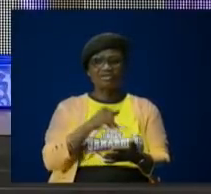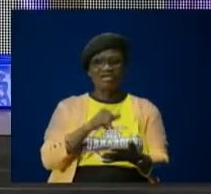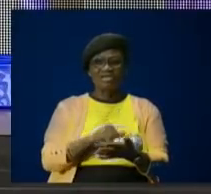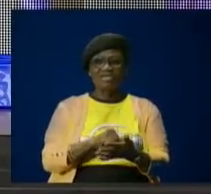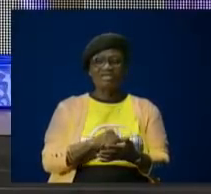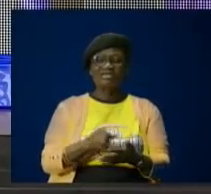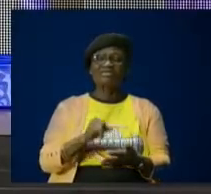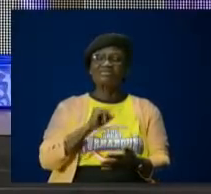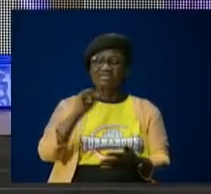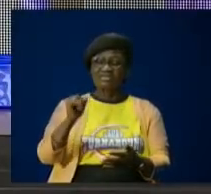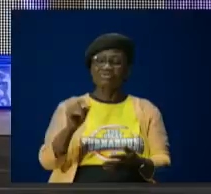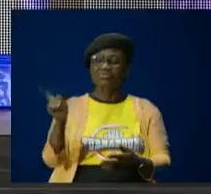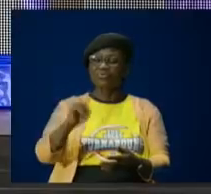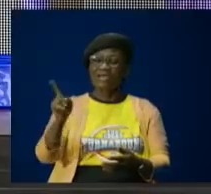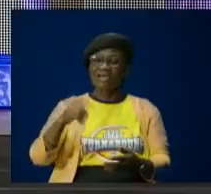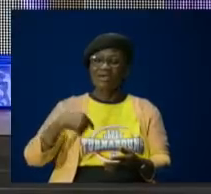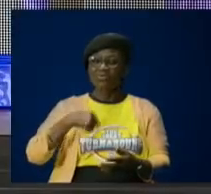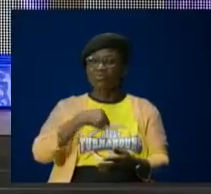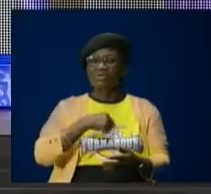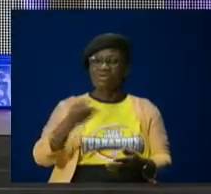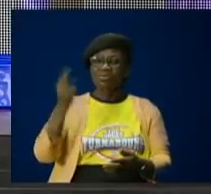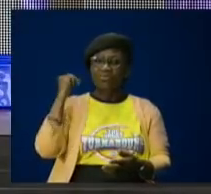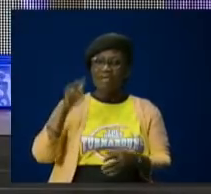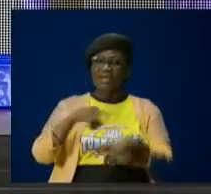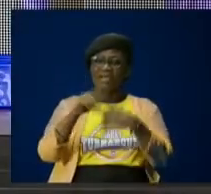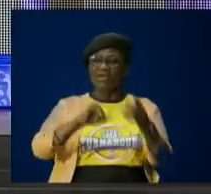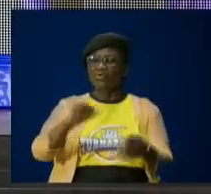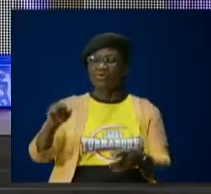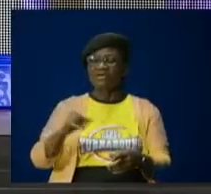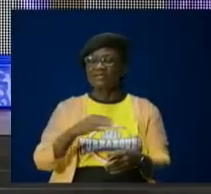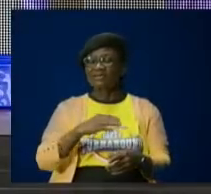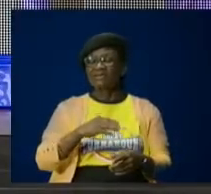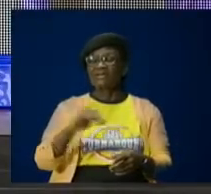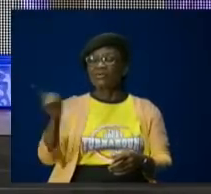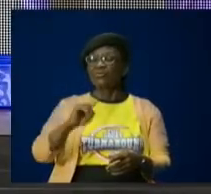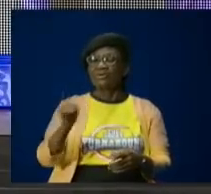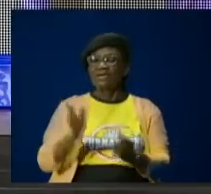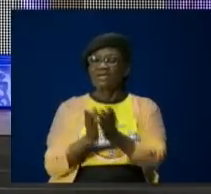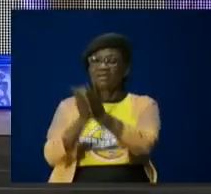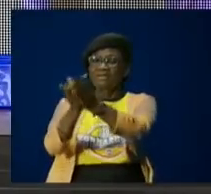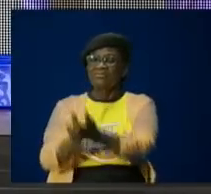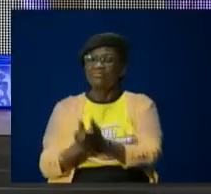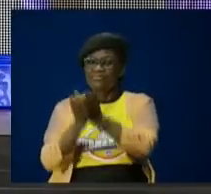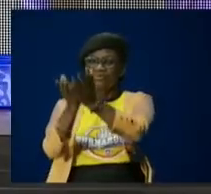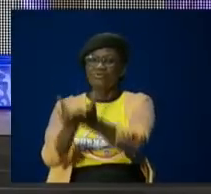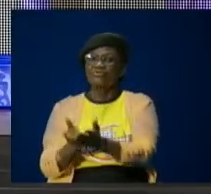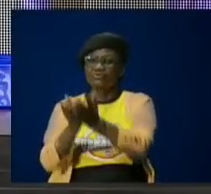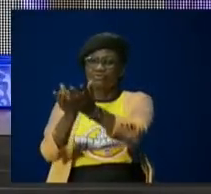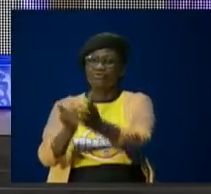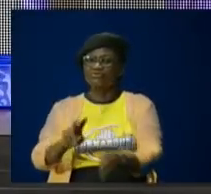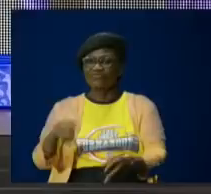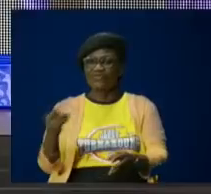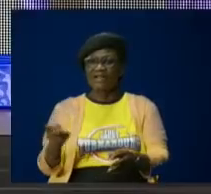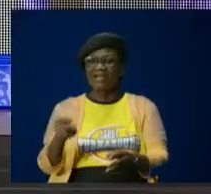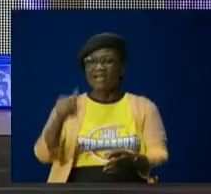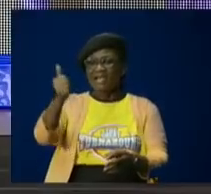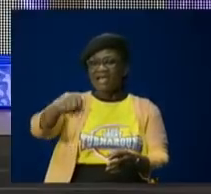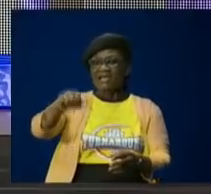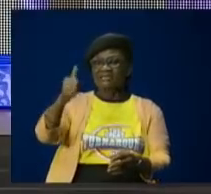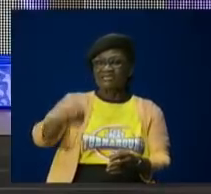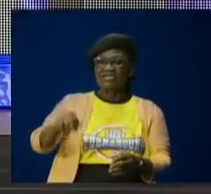going, that there was this boat capsizing. Any of you not willing to